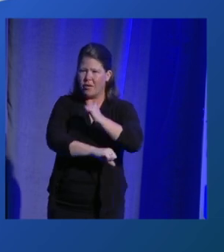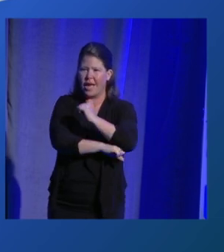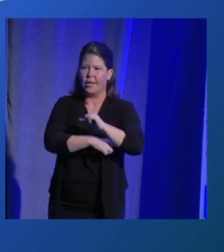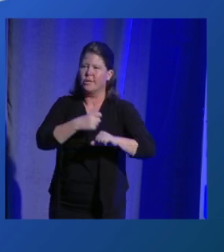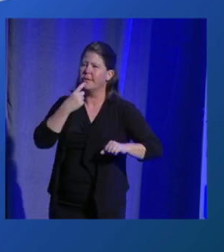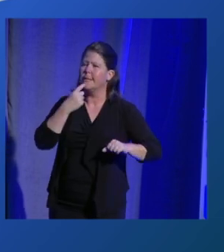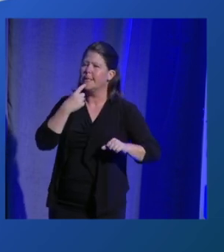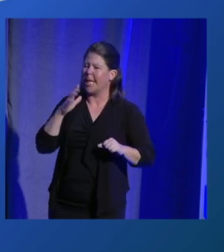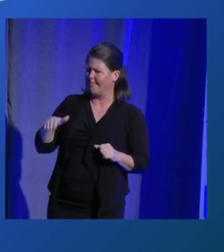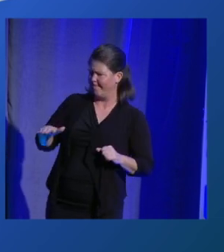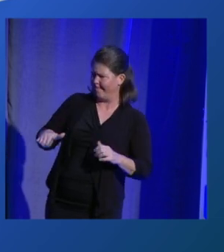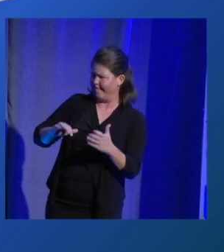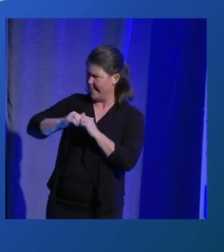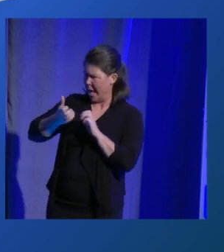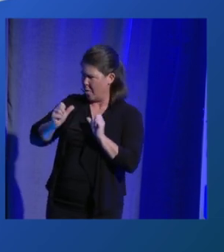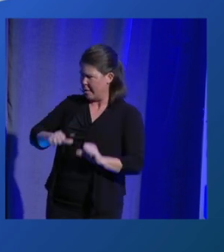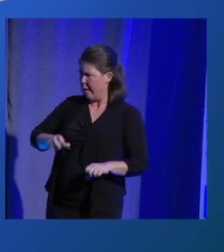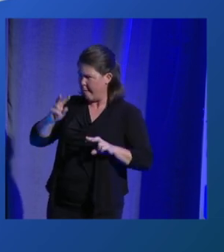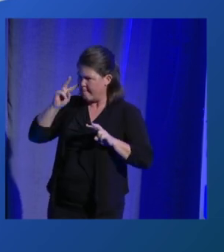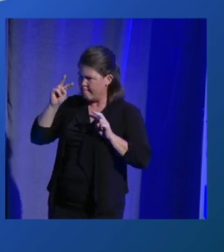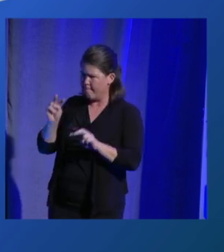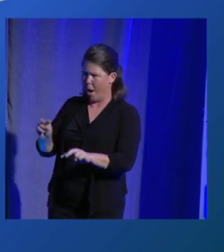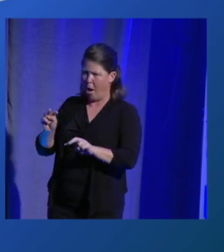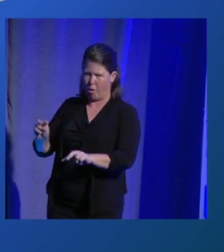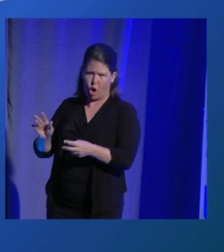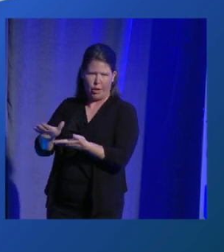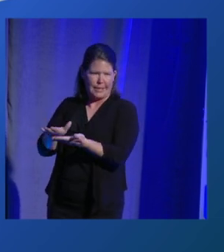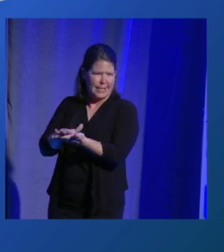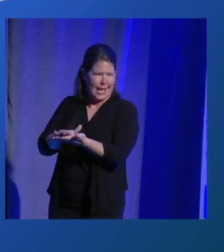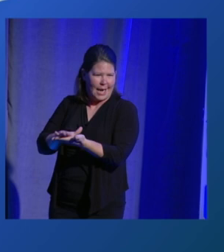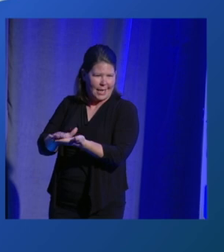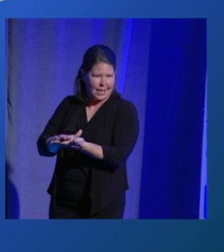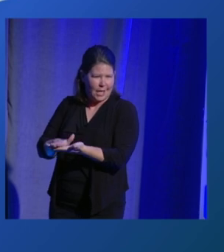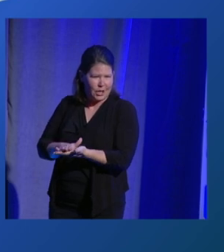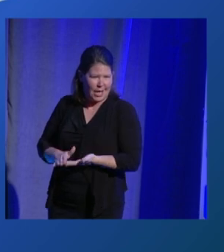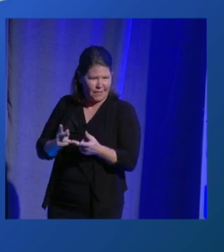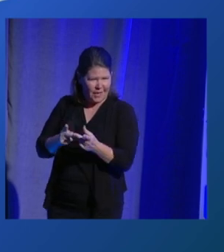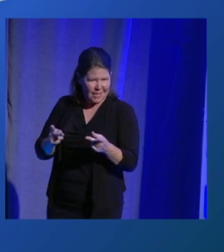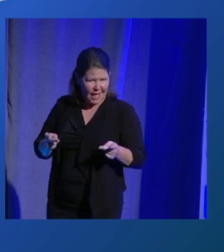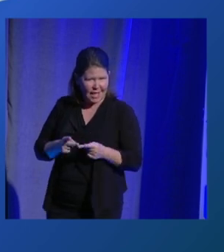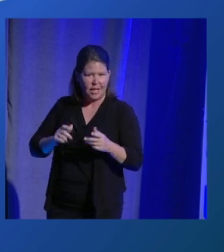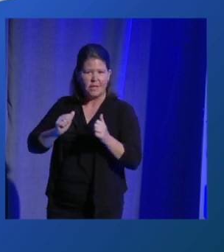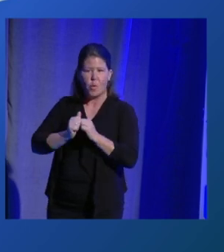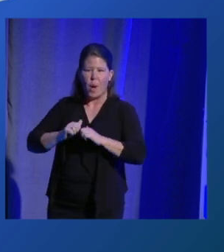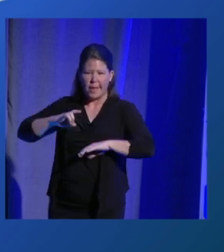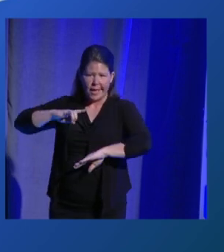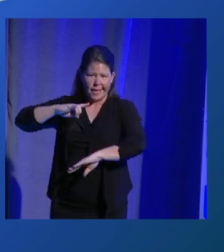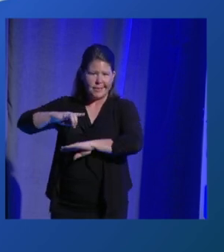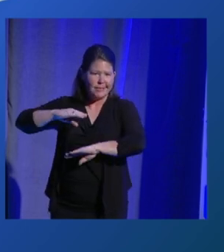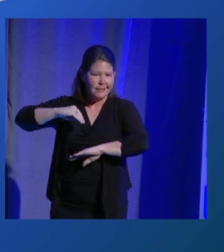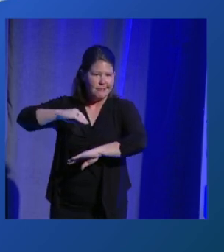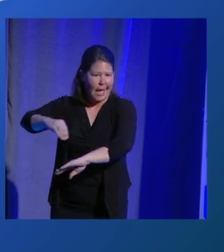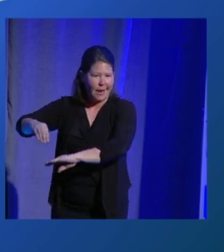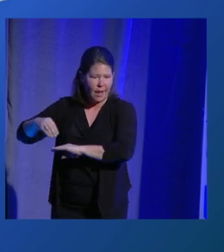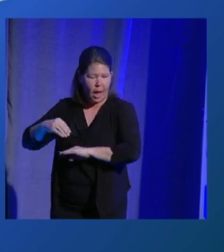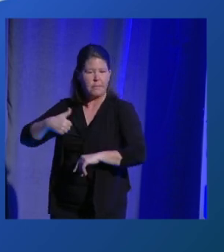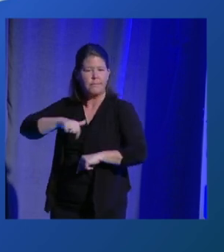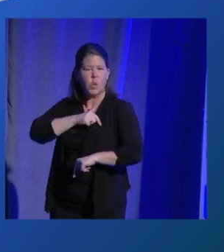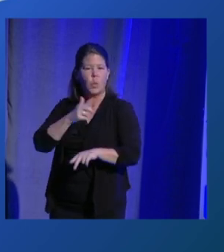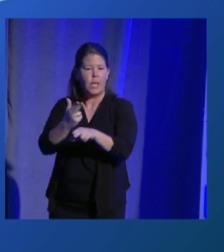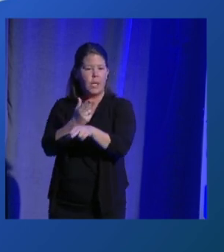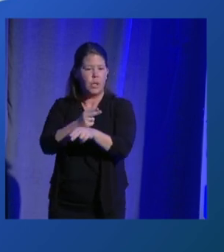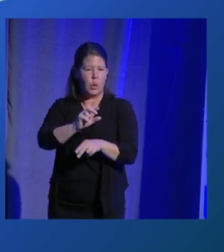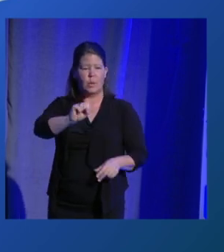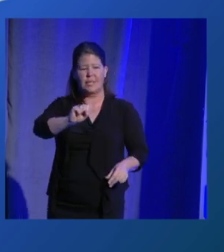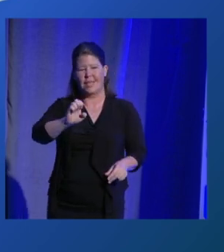monitor sanitation facilities using satellite imagery in this case we used Sentinel one and Sentinel 2 uh